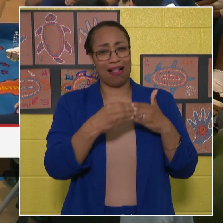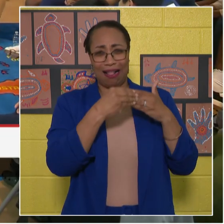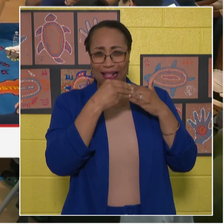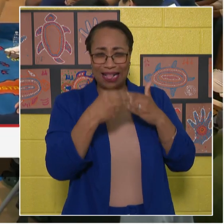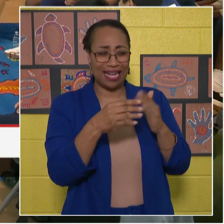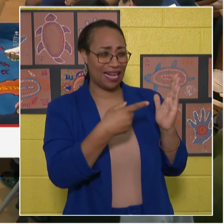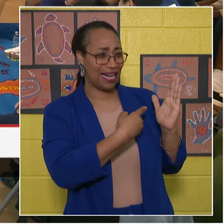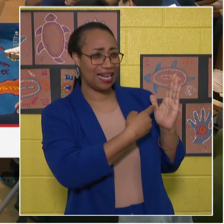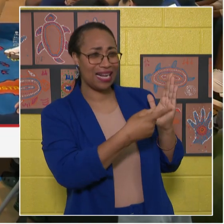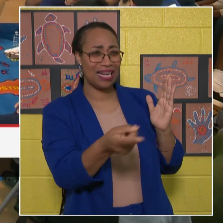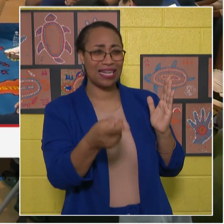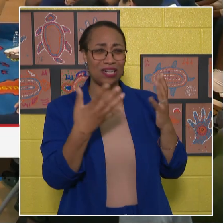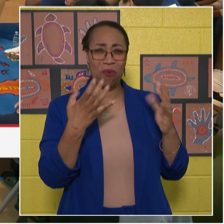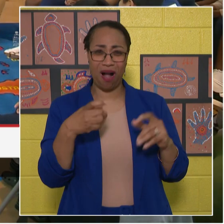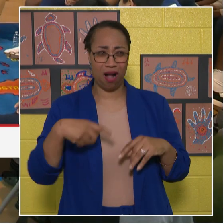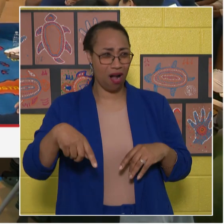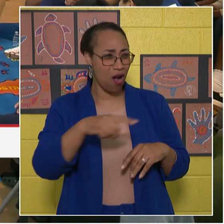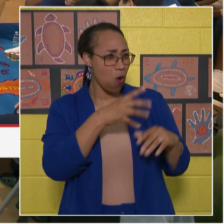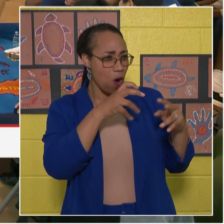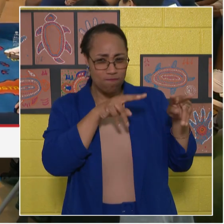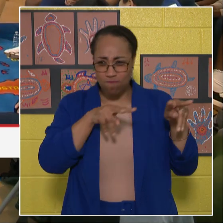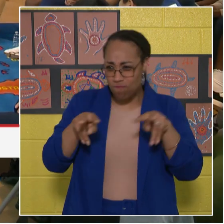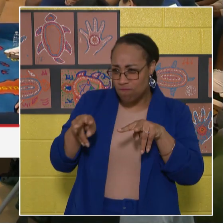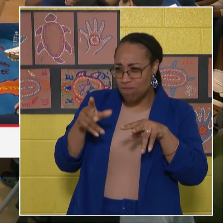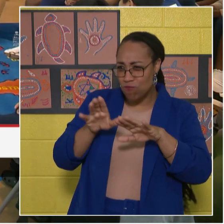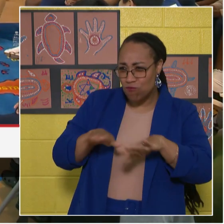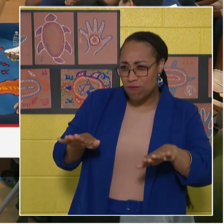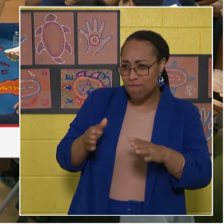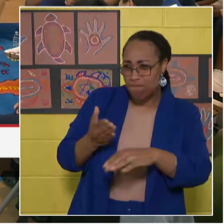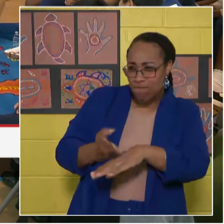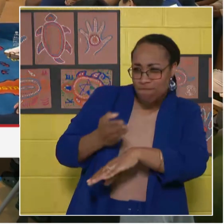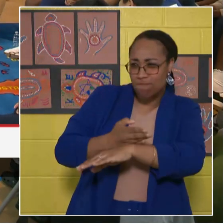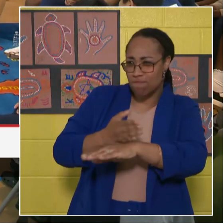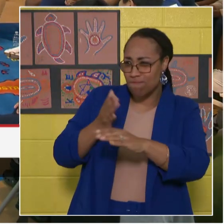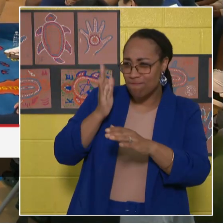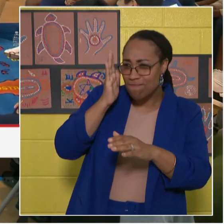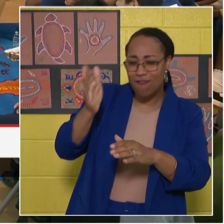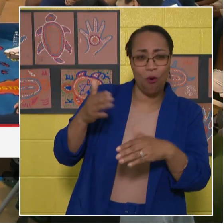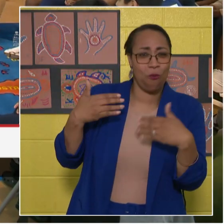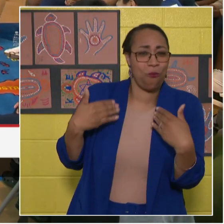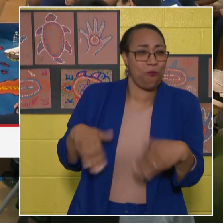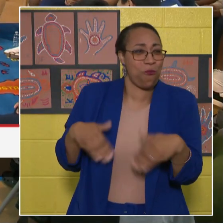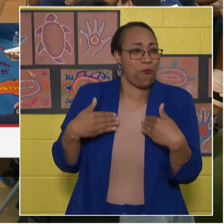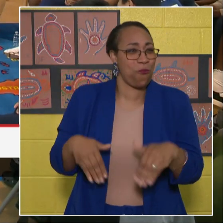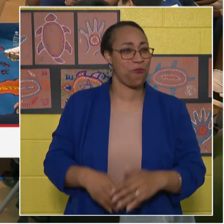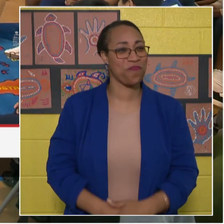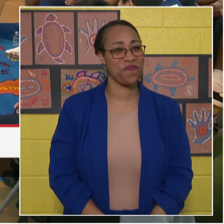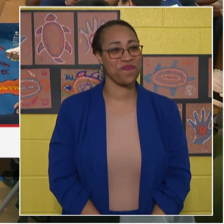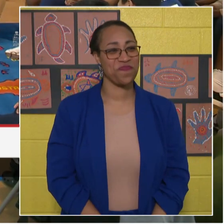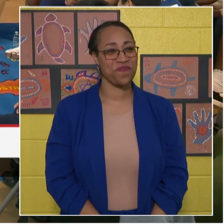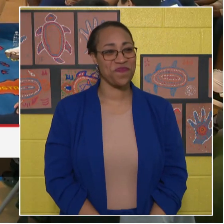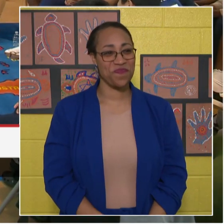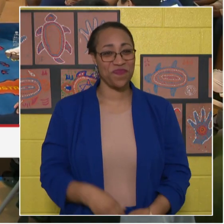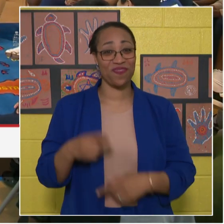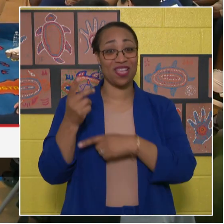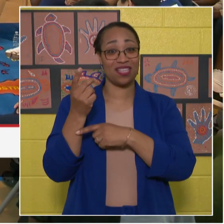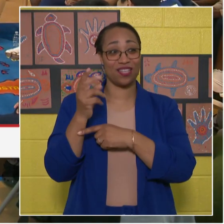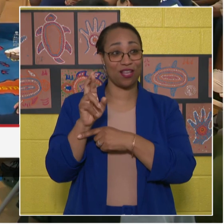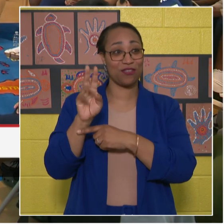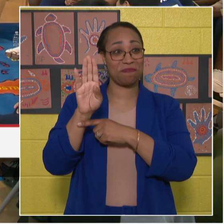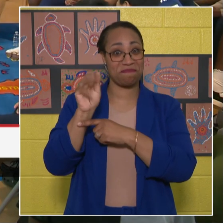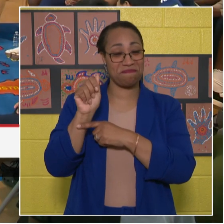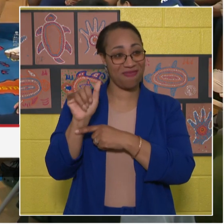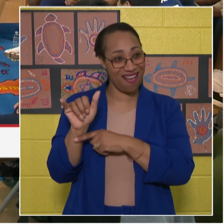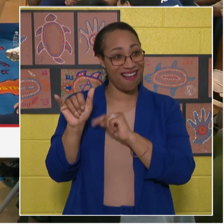of young people in our city. Dr. Bay is the Deputy Chancellor of Social Emotional Academic Development. Because of her hard work, students